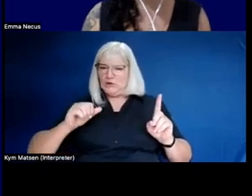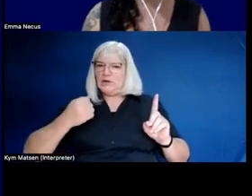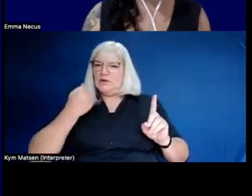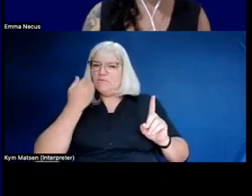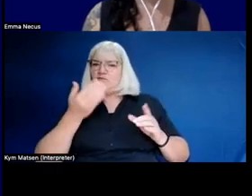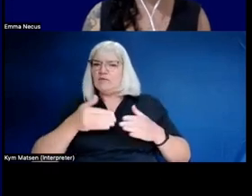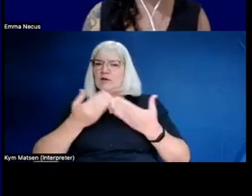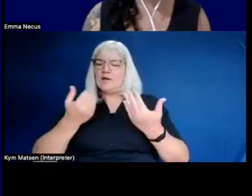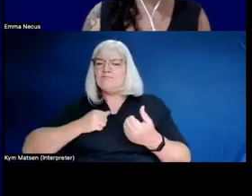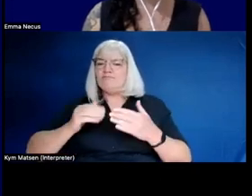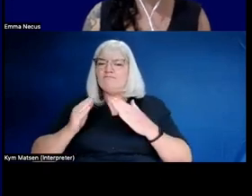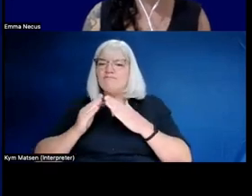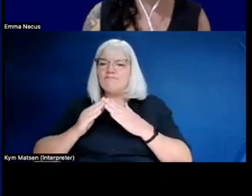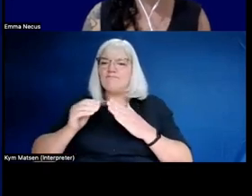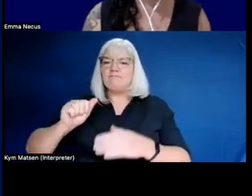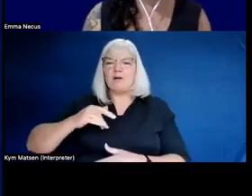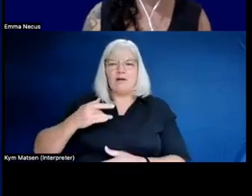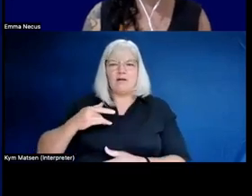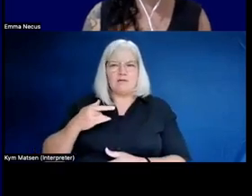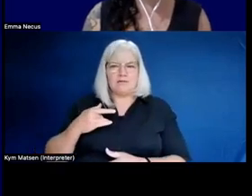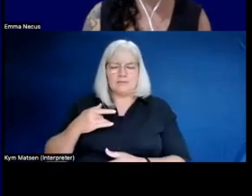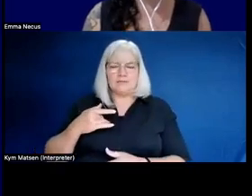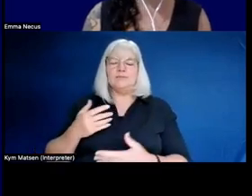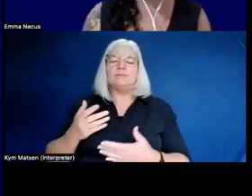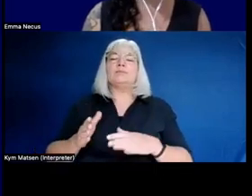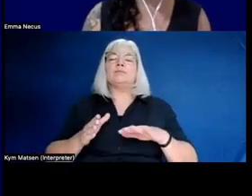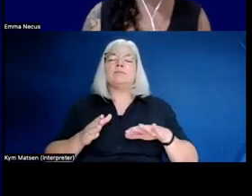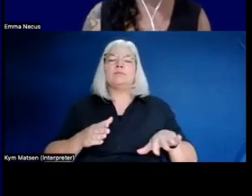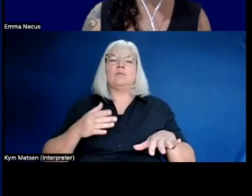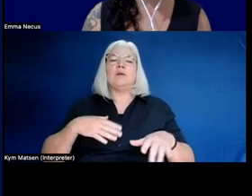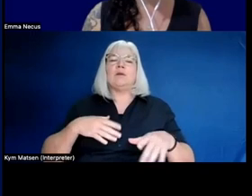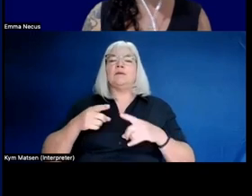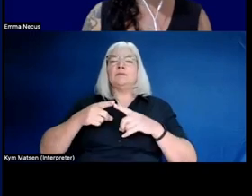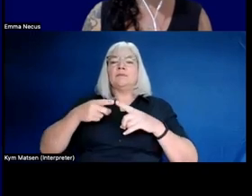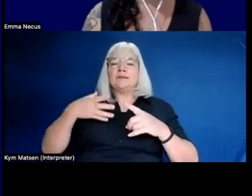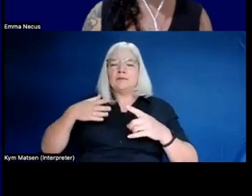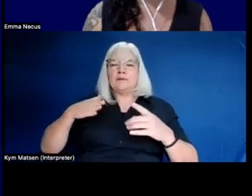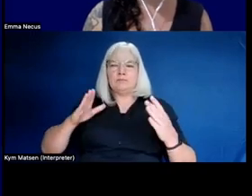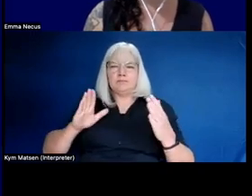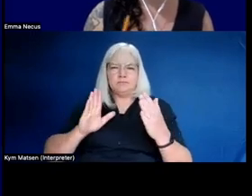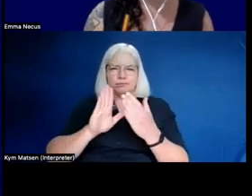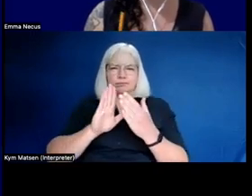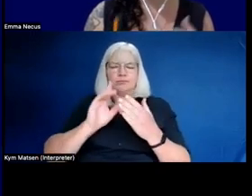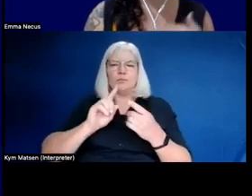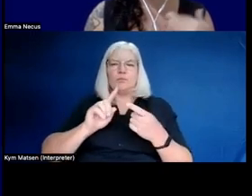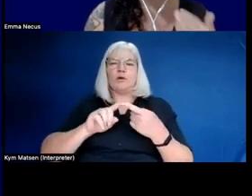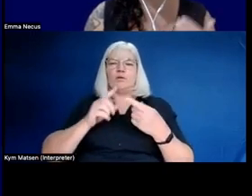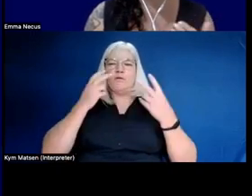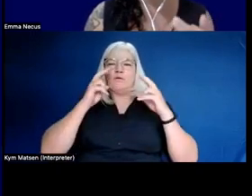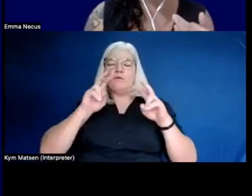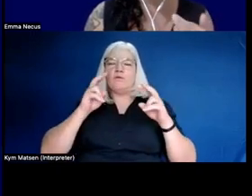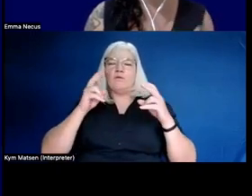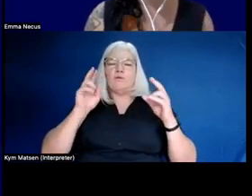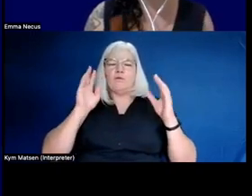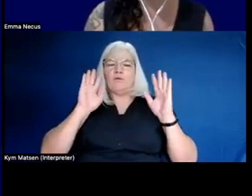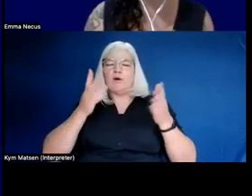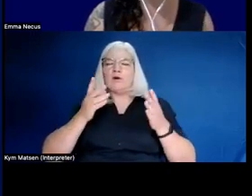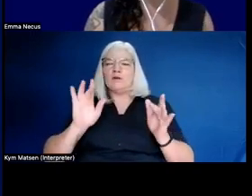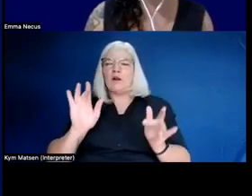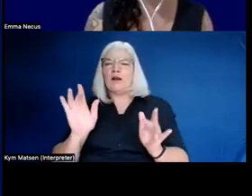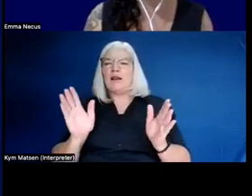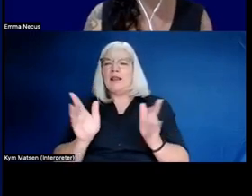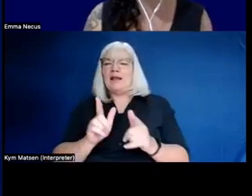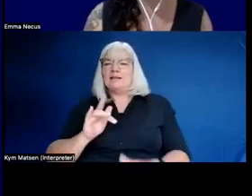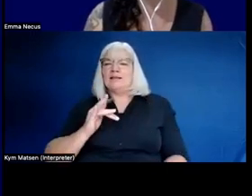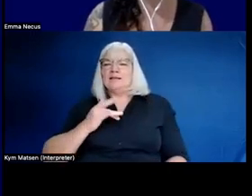specific approaches which focus on systematic desensitization, which is that idea of working through some of the roadblocks